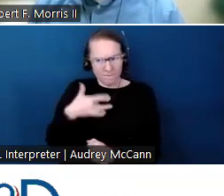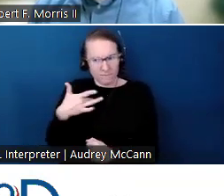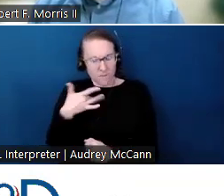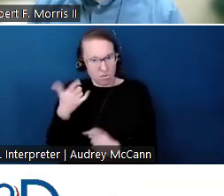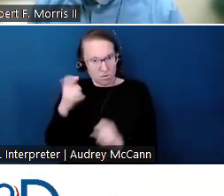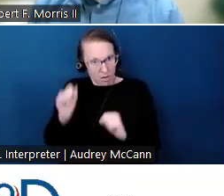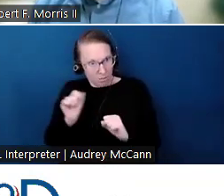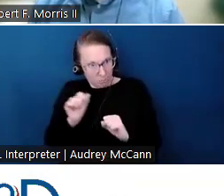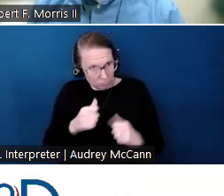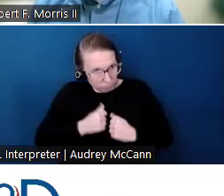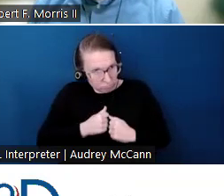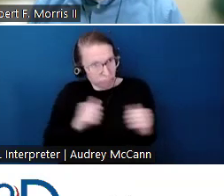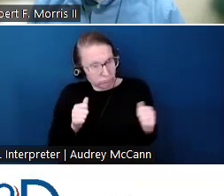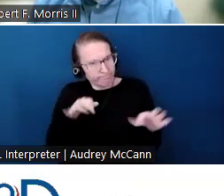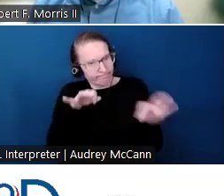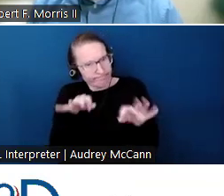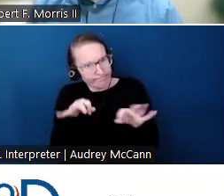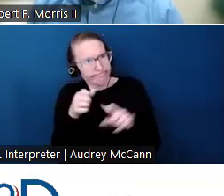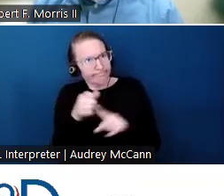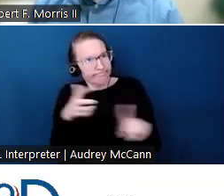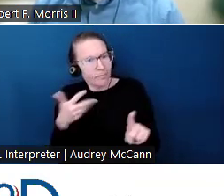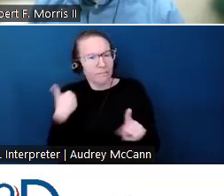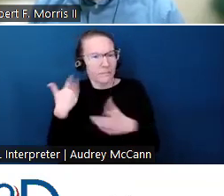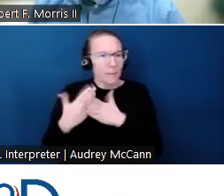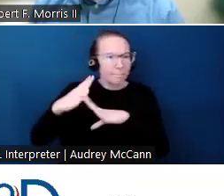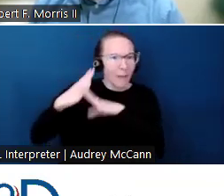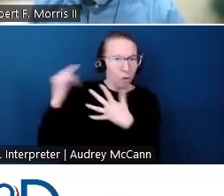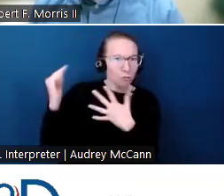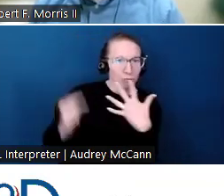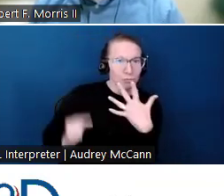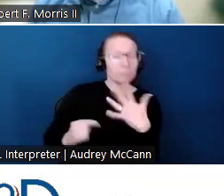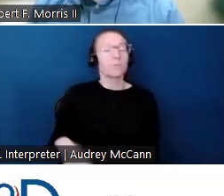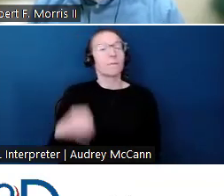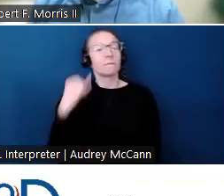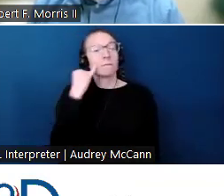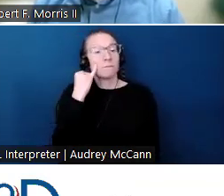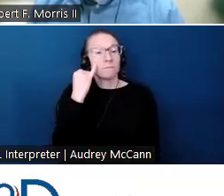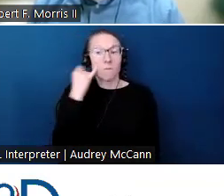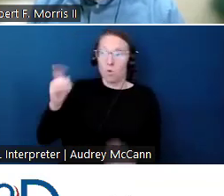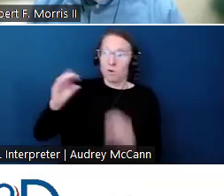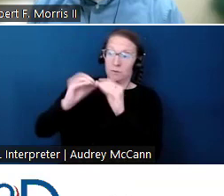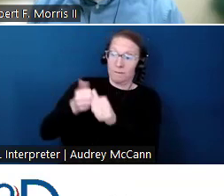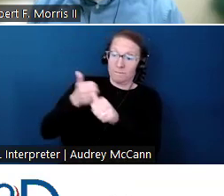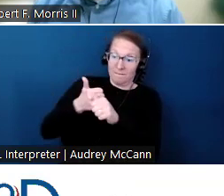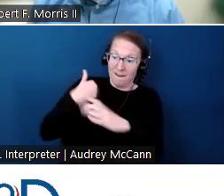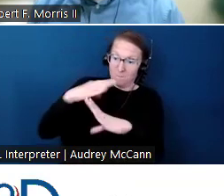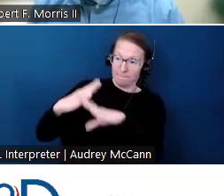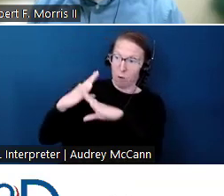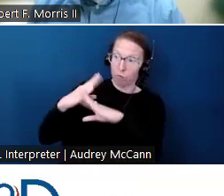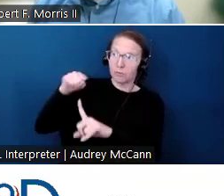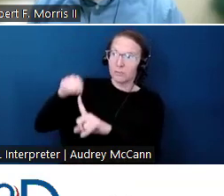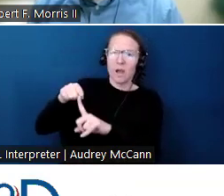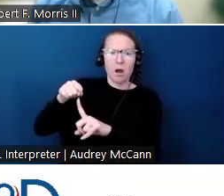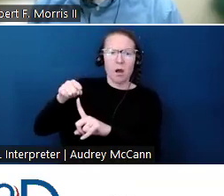or disabilities. If there are barriers within an organization, it's not conducive